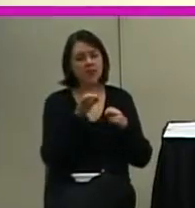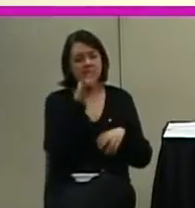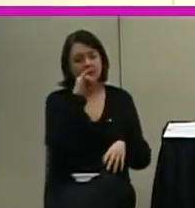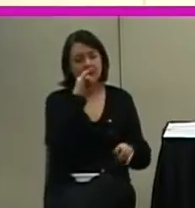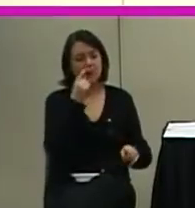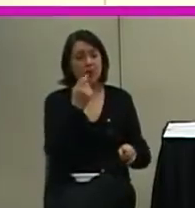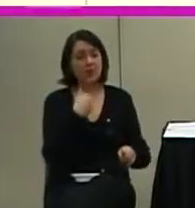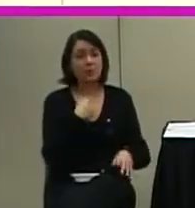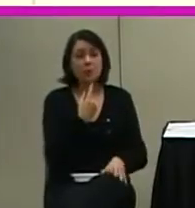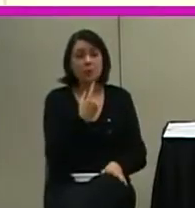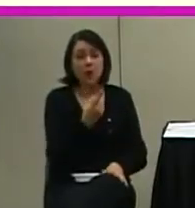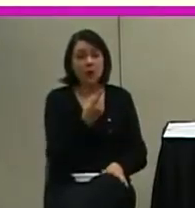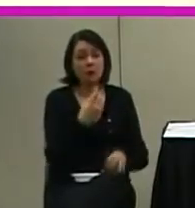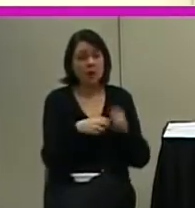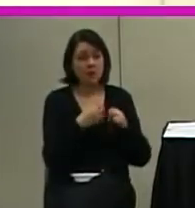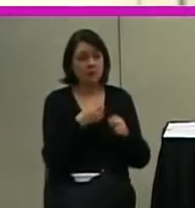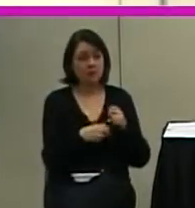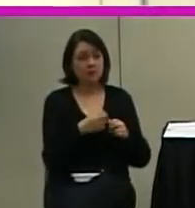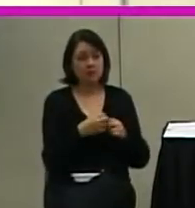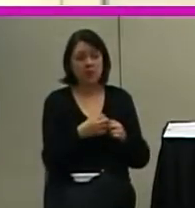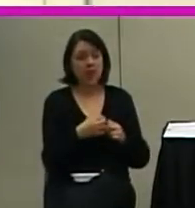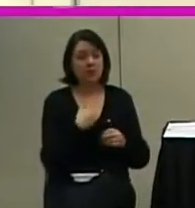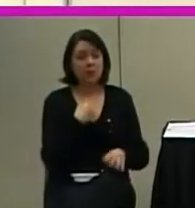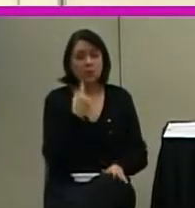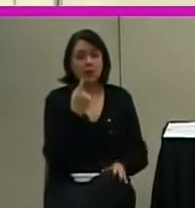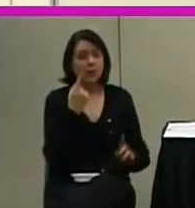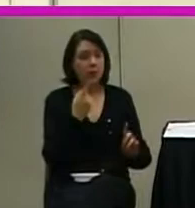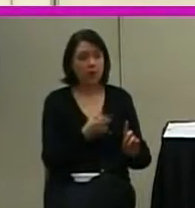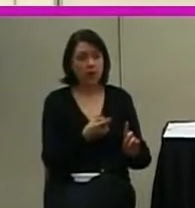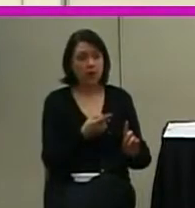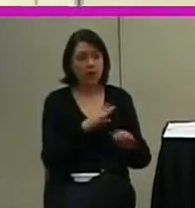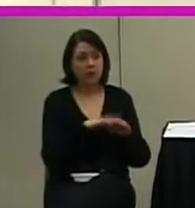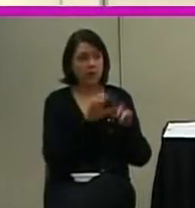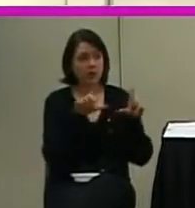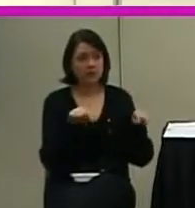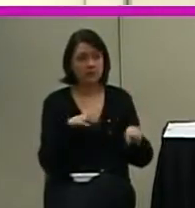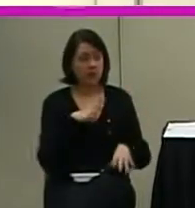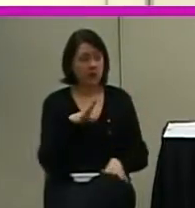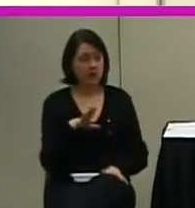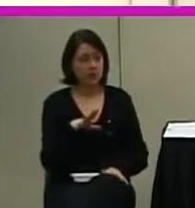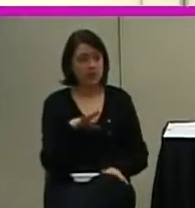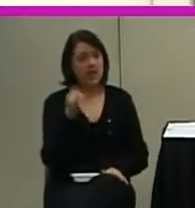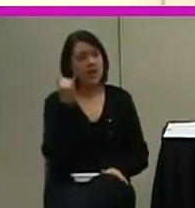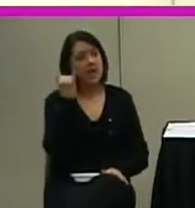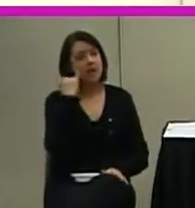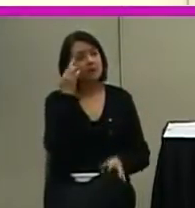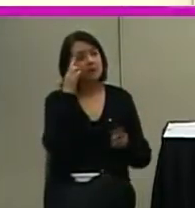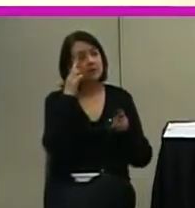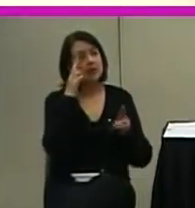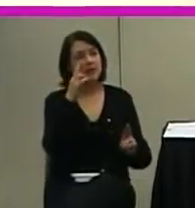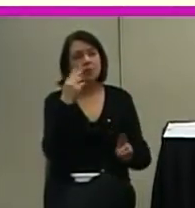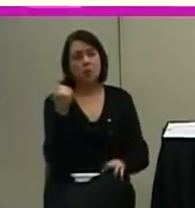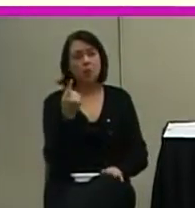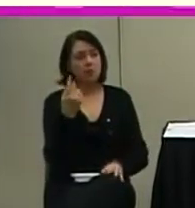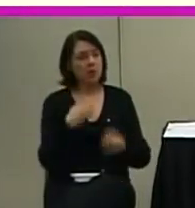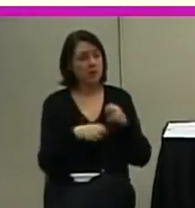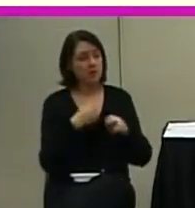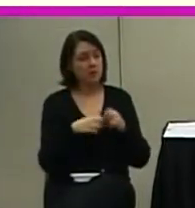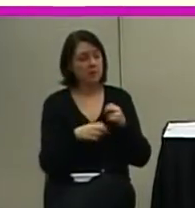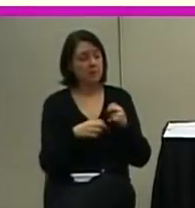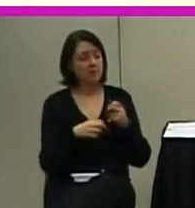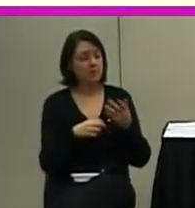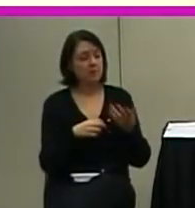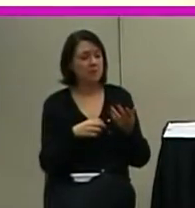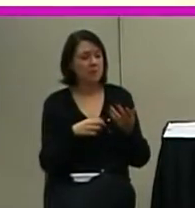that only has 1 issue and having that be the only thing on their card. If respect is the only issue this kid